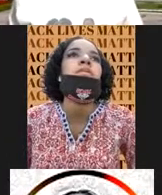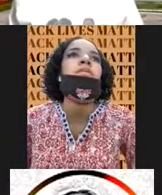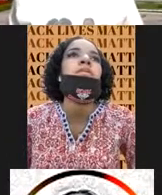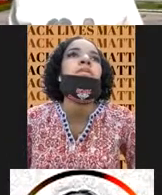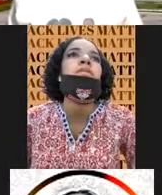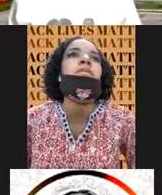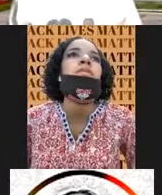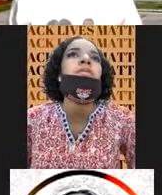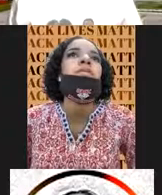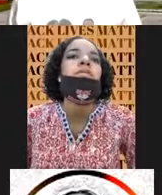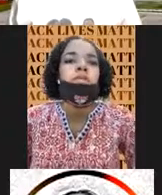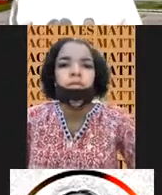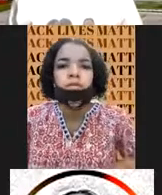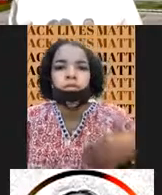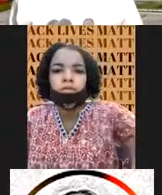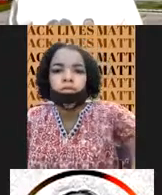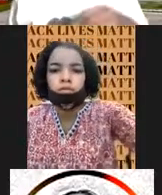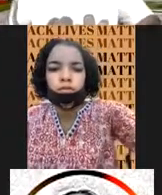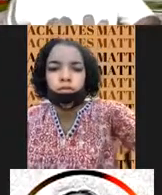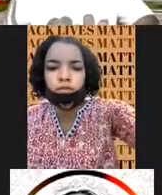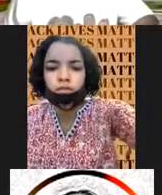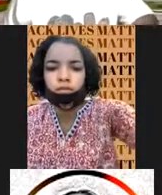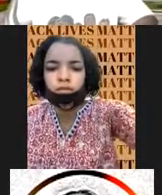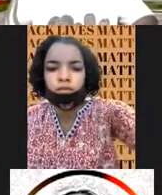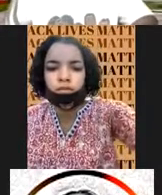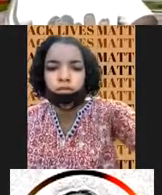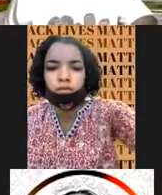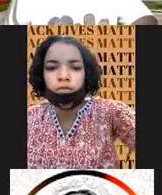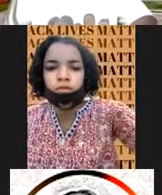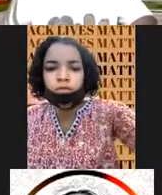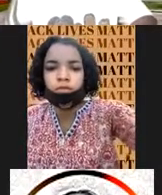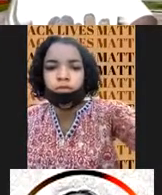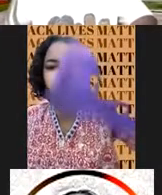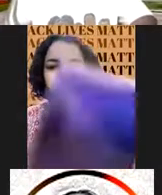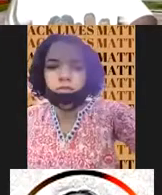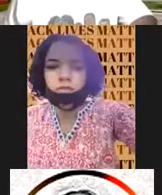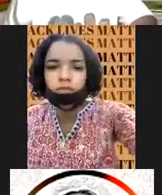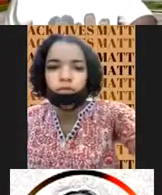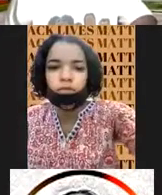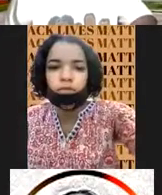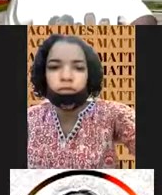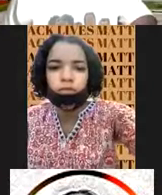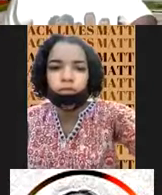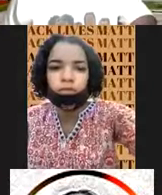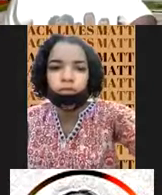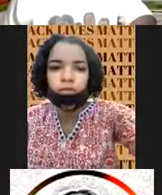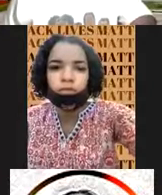motivates you to be a better student, so. Yeah, HDS is a great thing to be a part of.